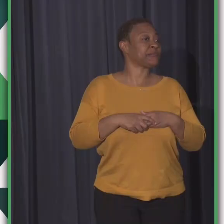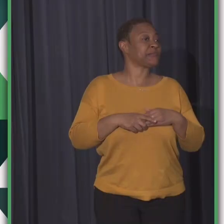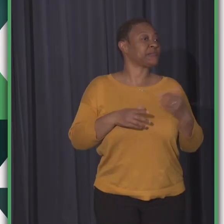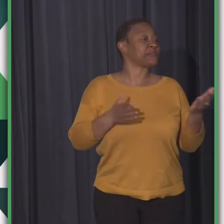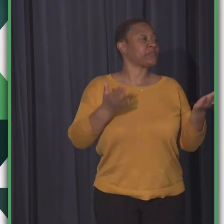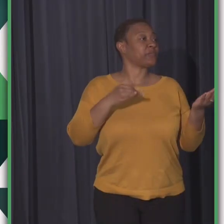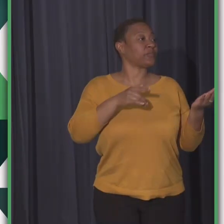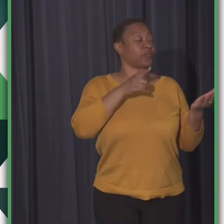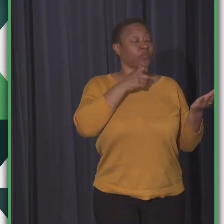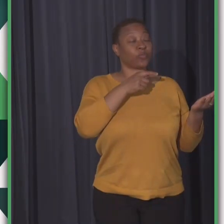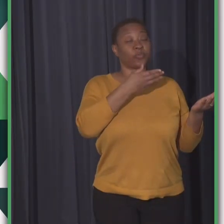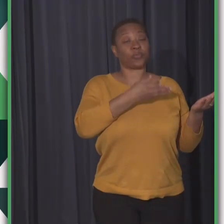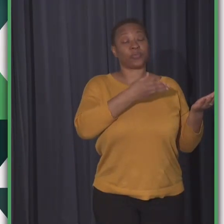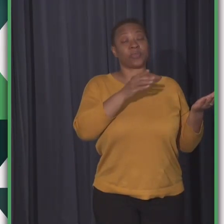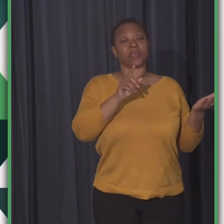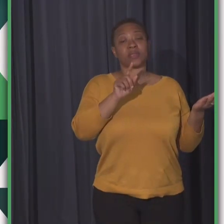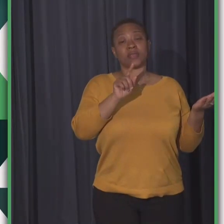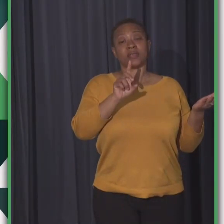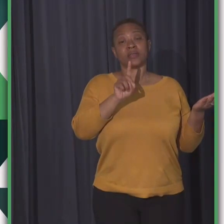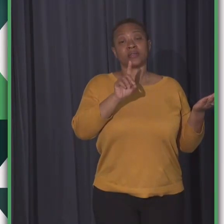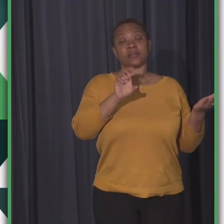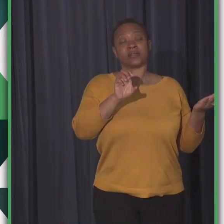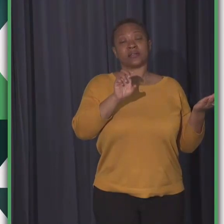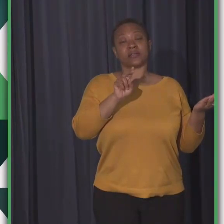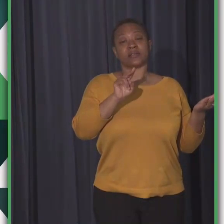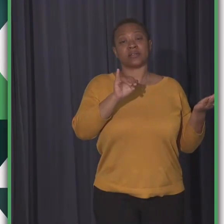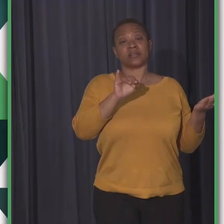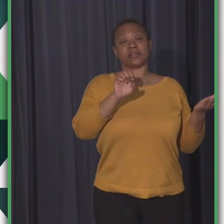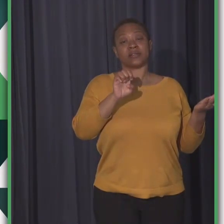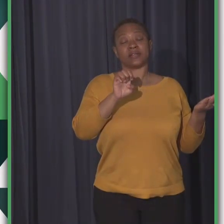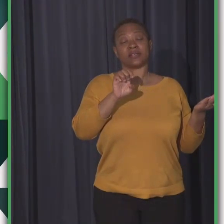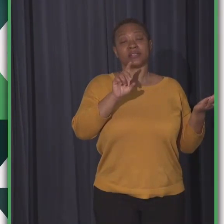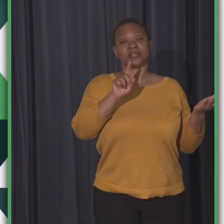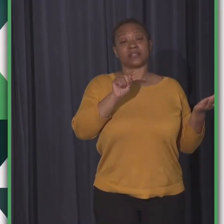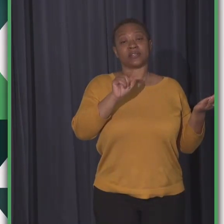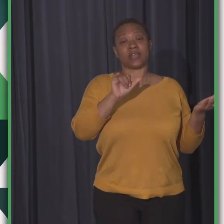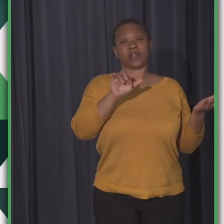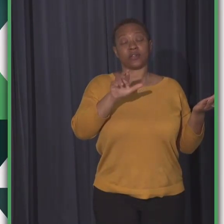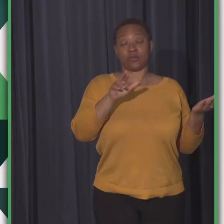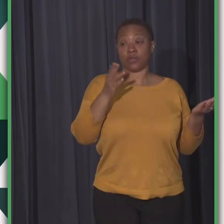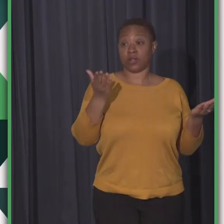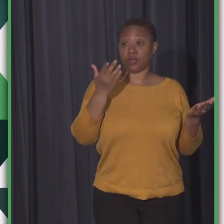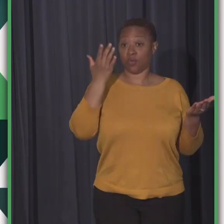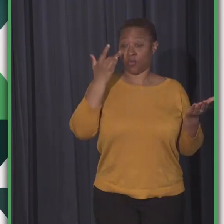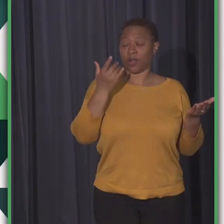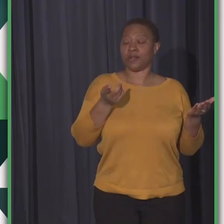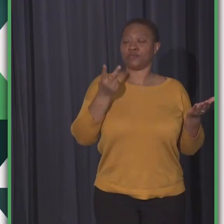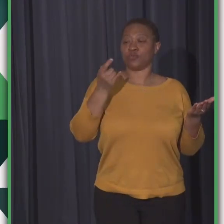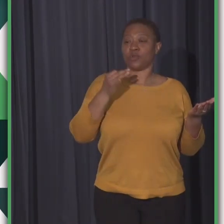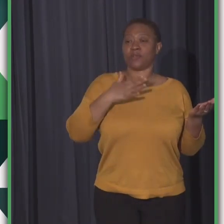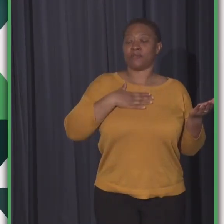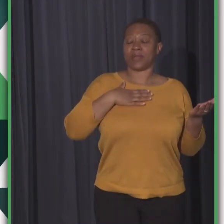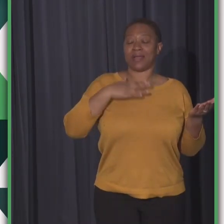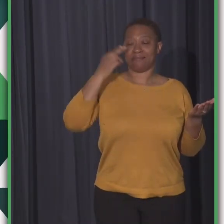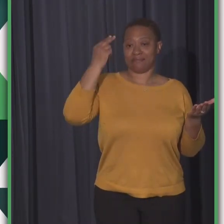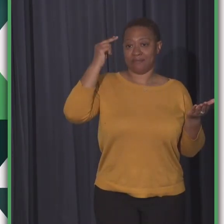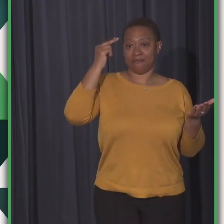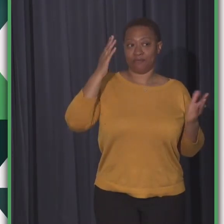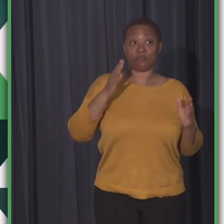Yes, my name is Denise Taylor. I'm here in regards to two of my nephews. My